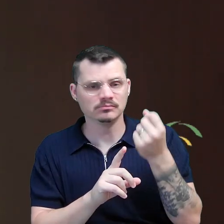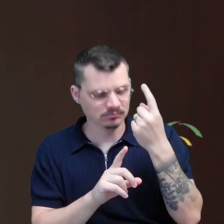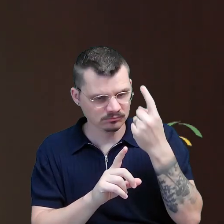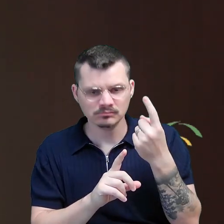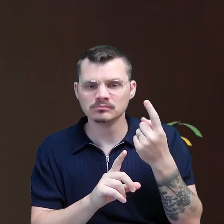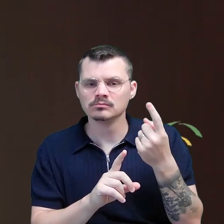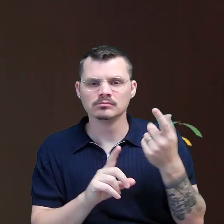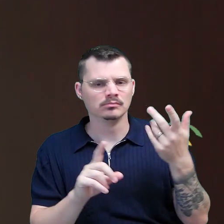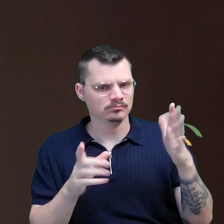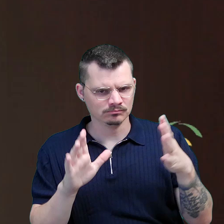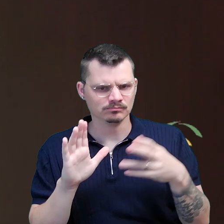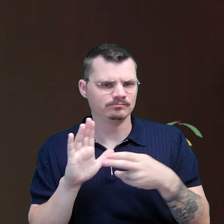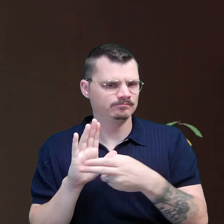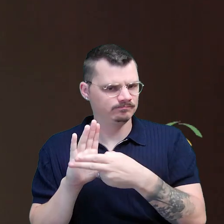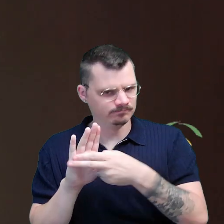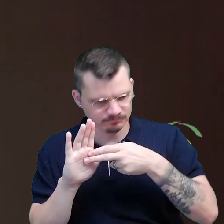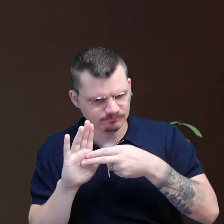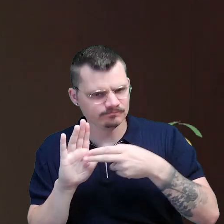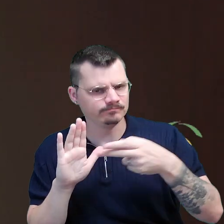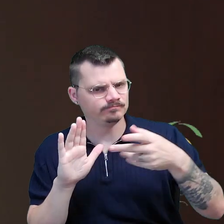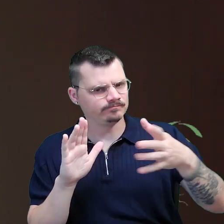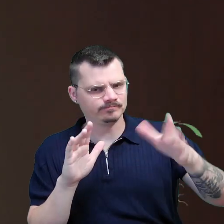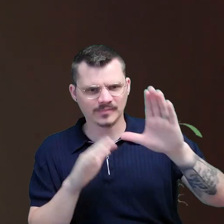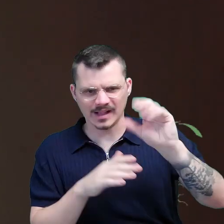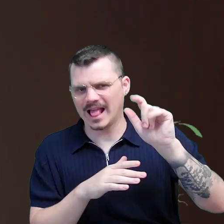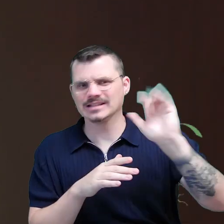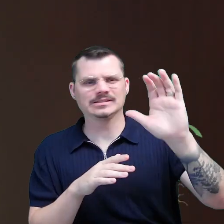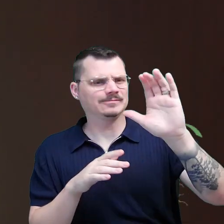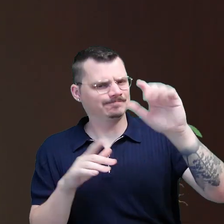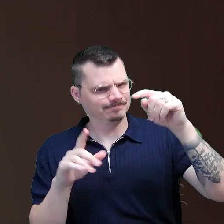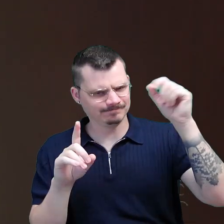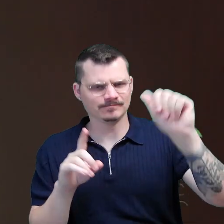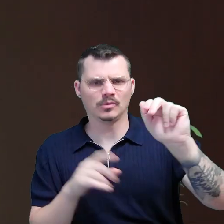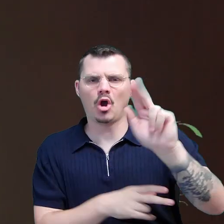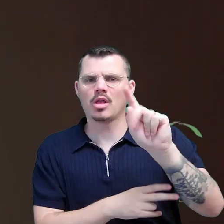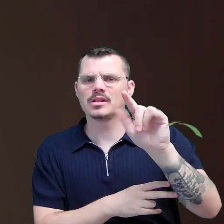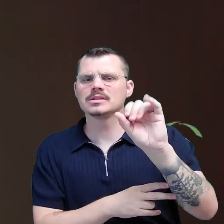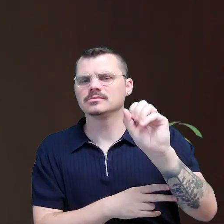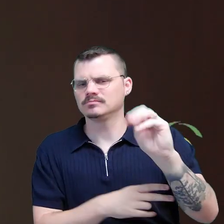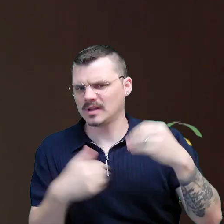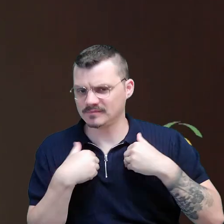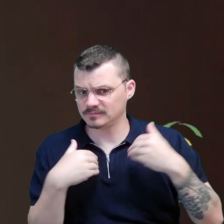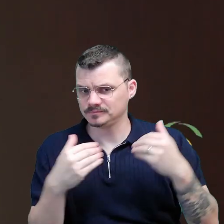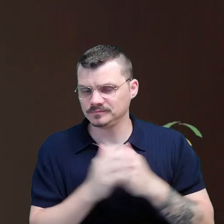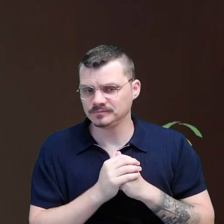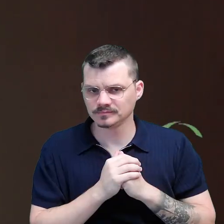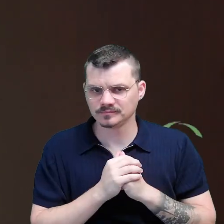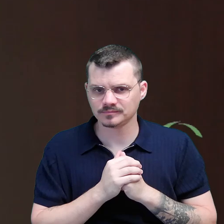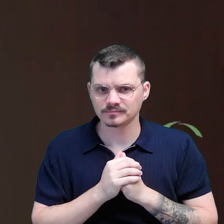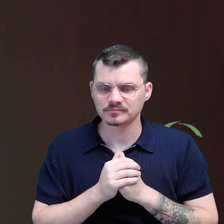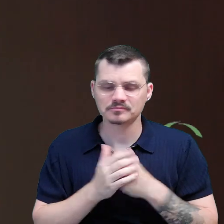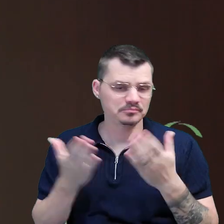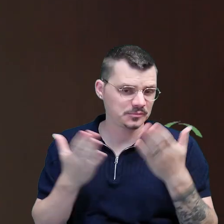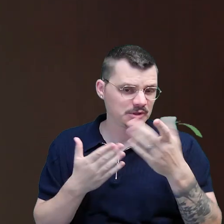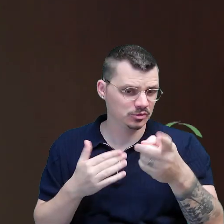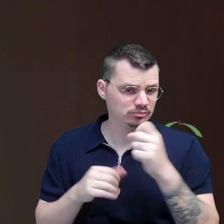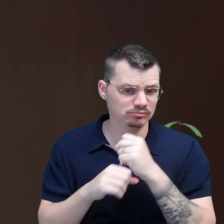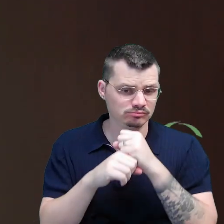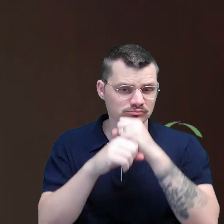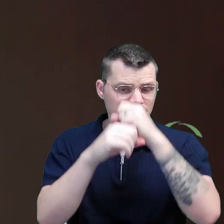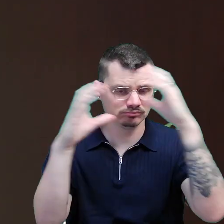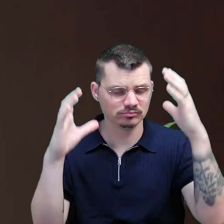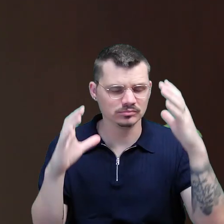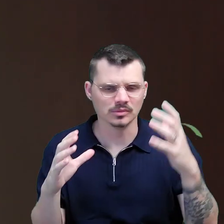it, traditionally, classically described autism. And as you might imagine, it's